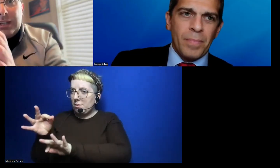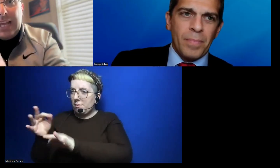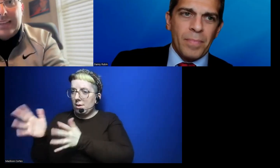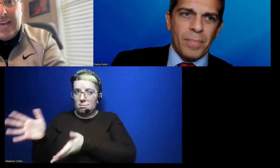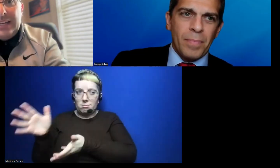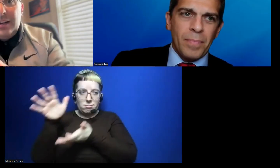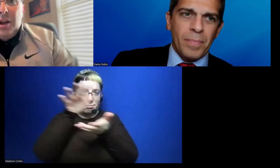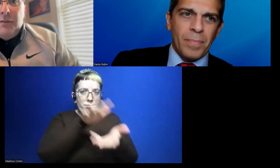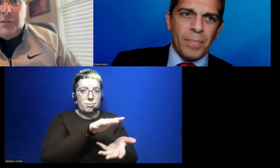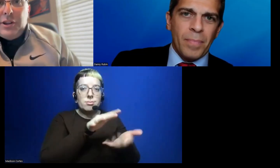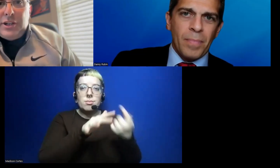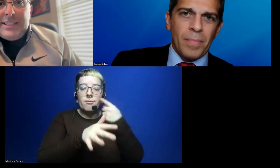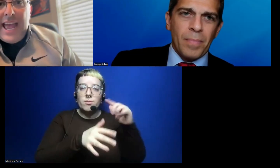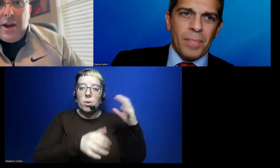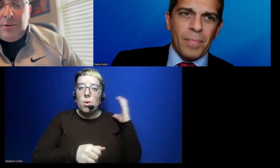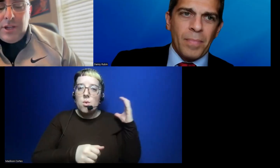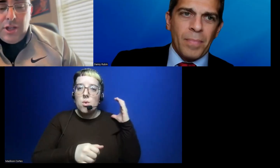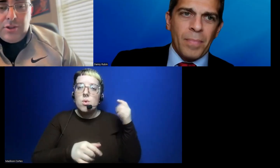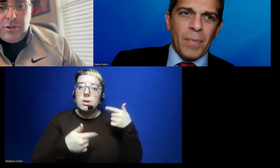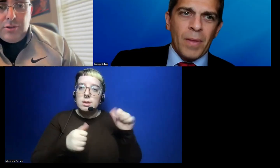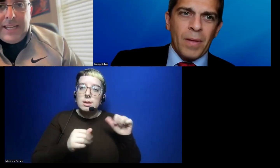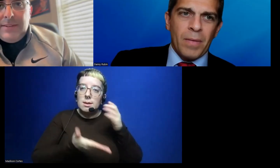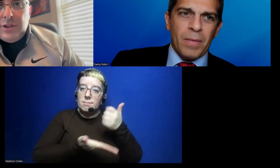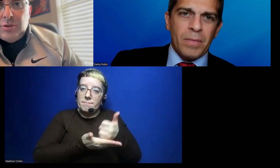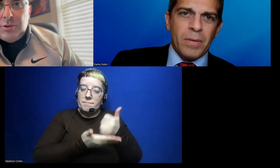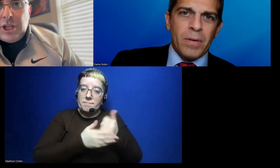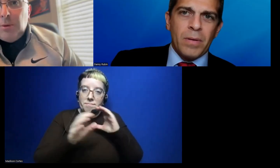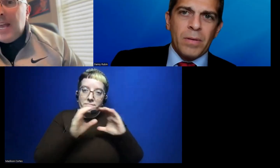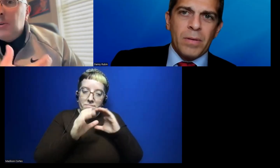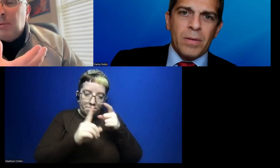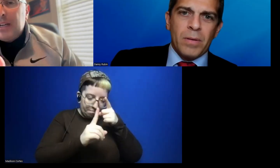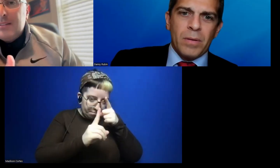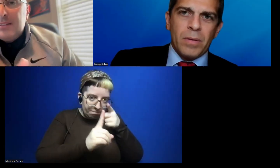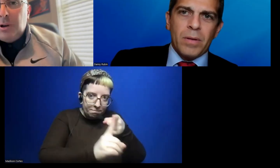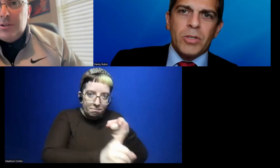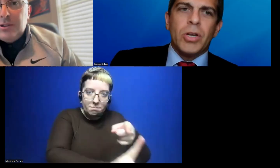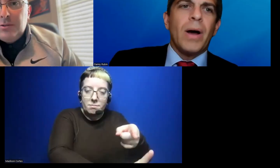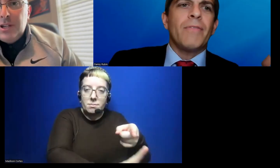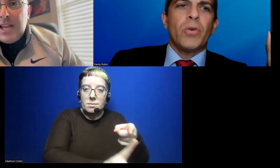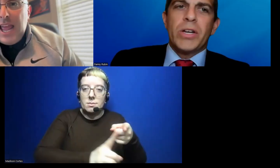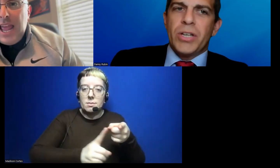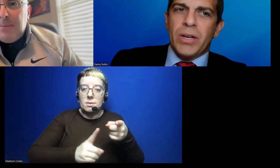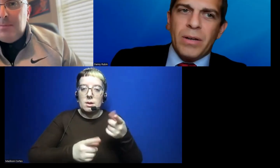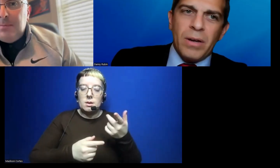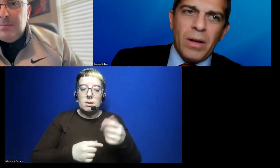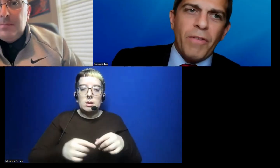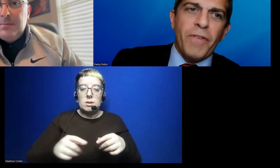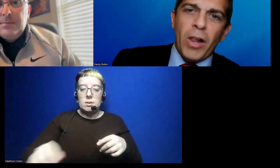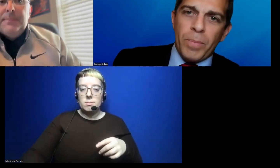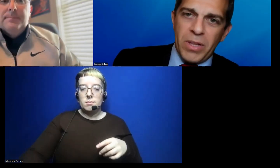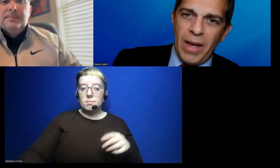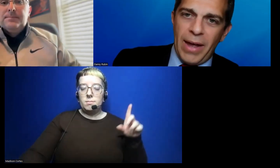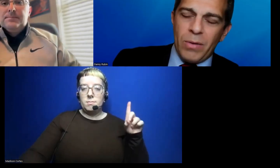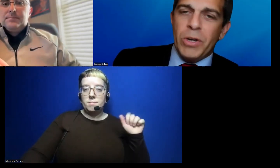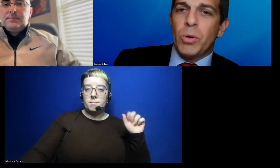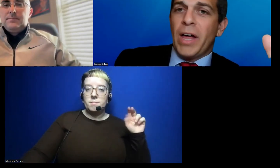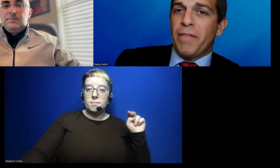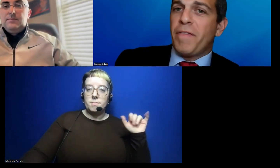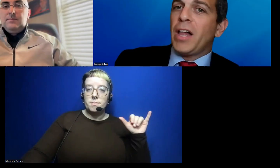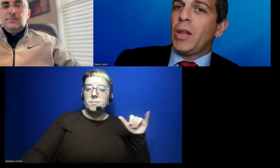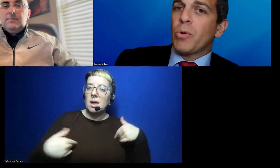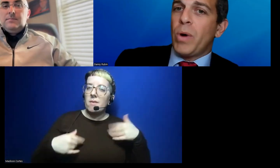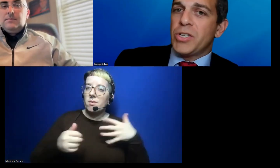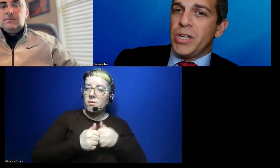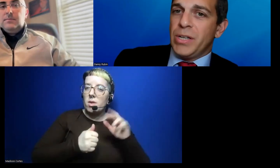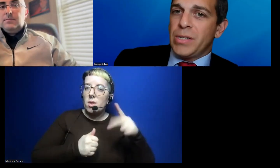help communicate that further down to individual, down to players as well too. I have a And question. I have a yeah, follow-up to that. And we do a